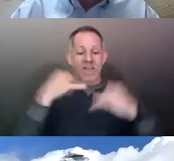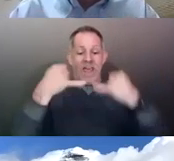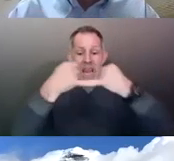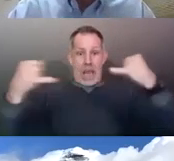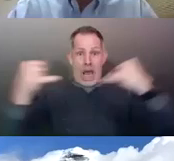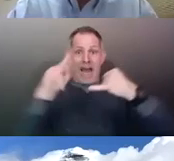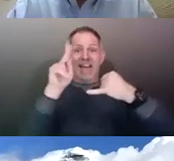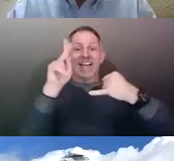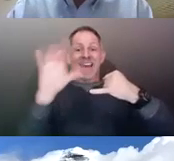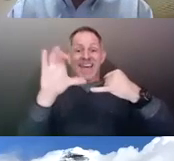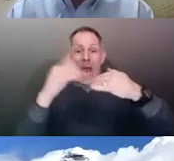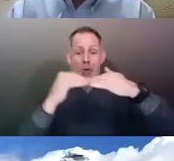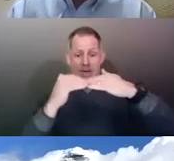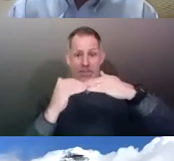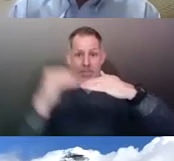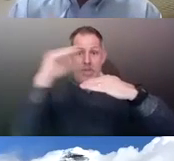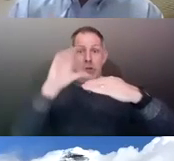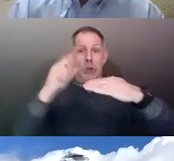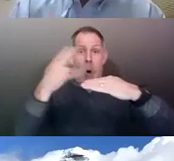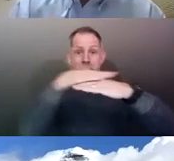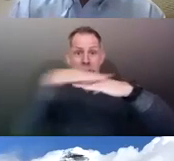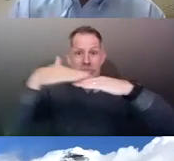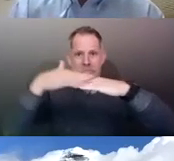in the outlying